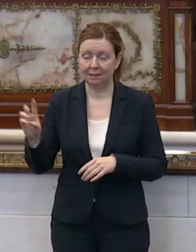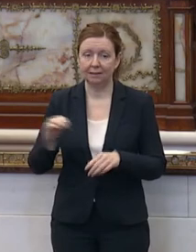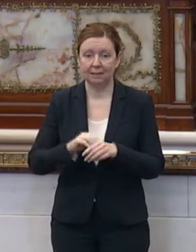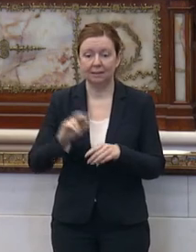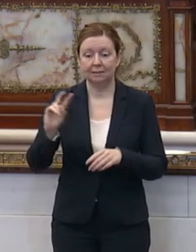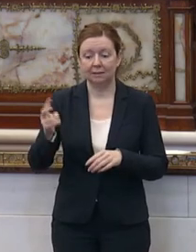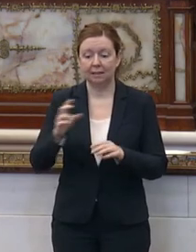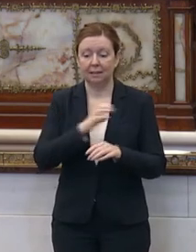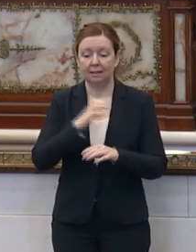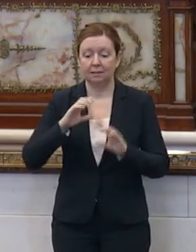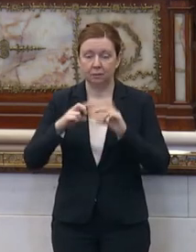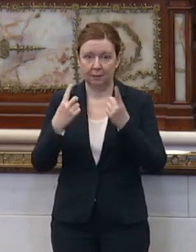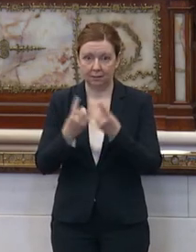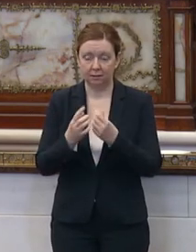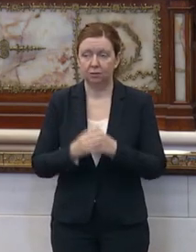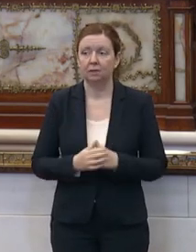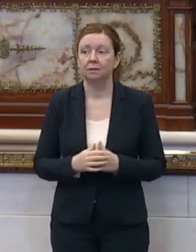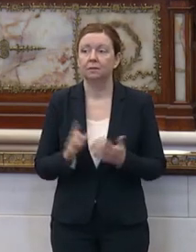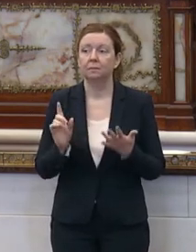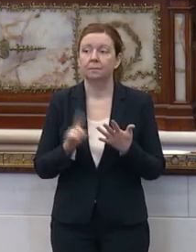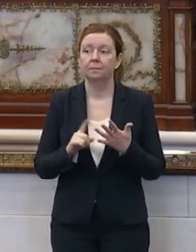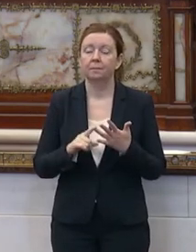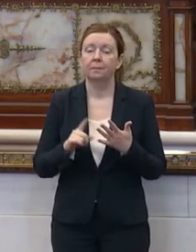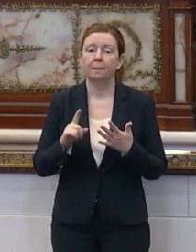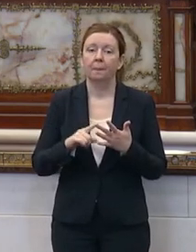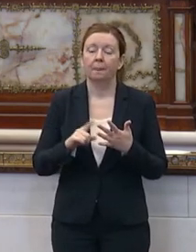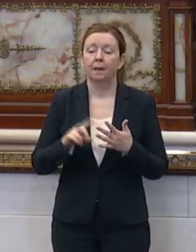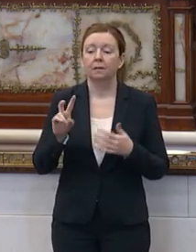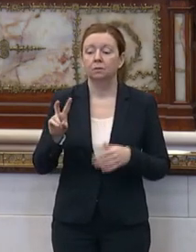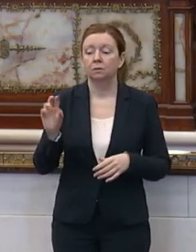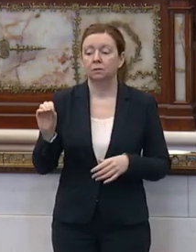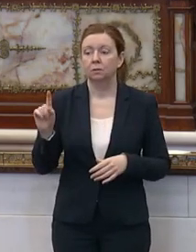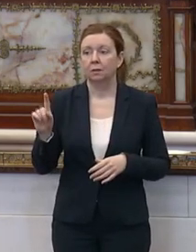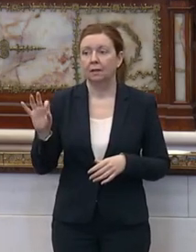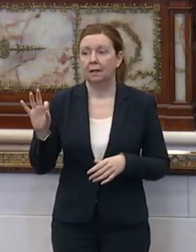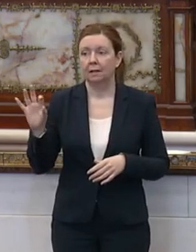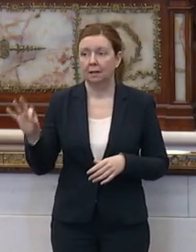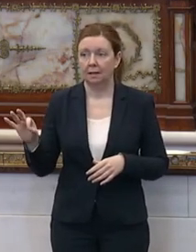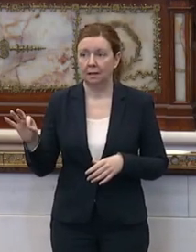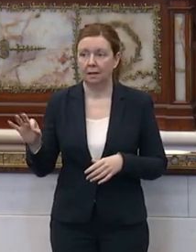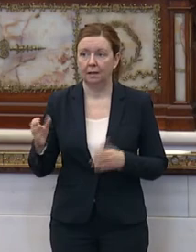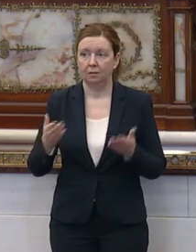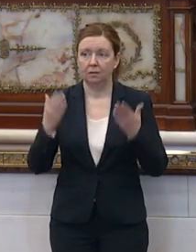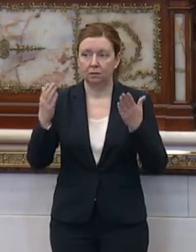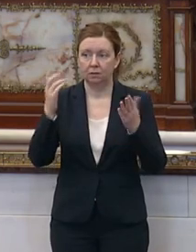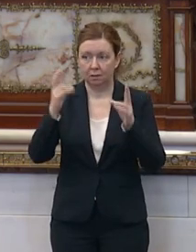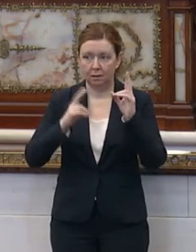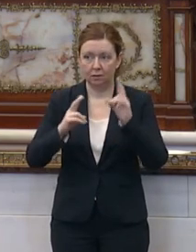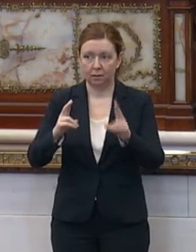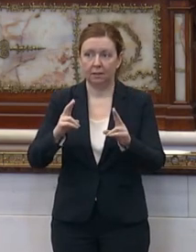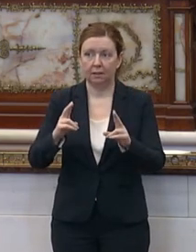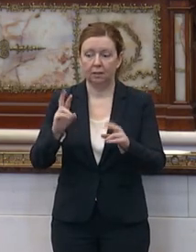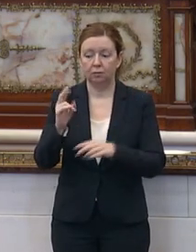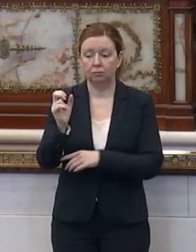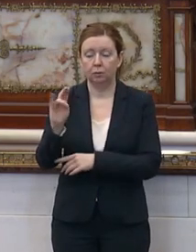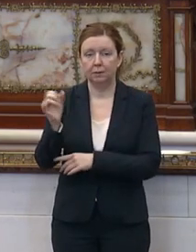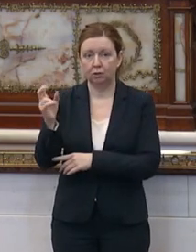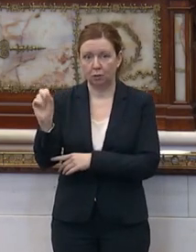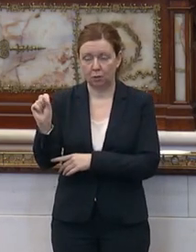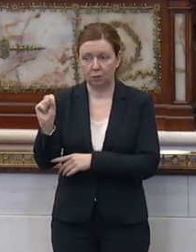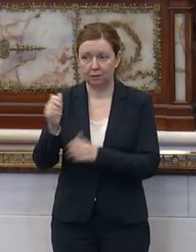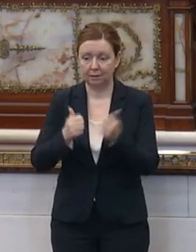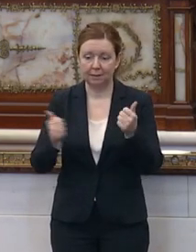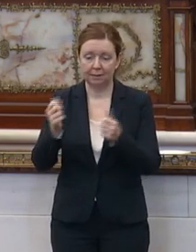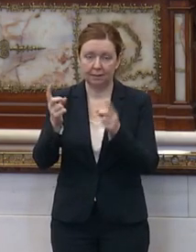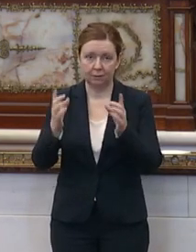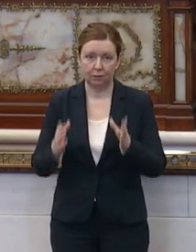located in the 2nd Councilmanic District. And resolution number 220199, entitled a resolution honoring Reuben Jones,